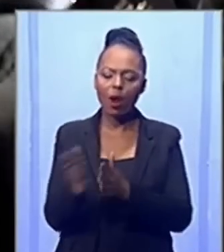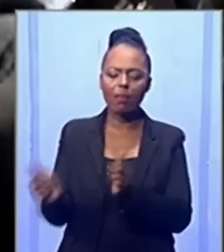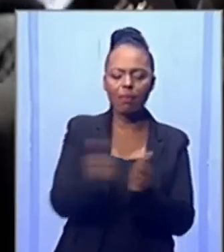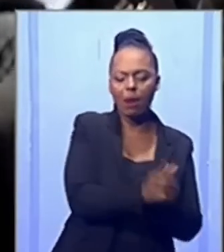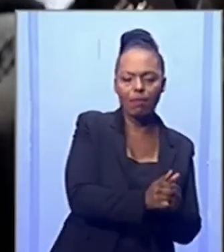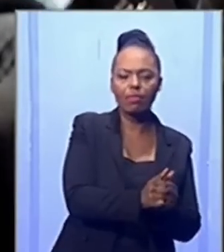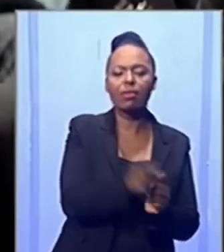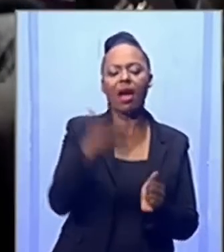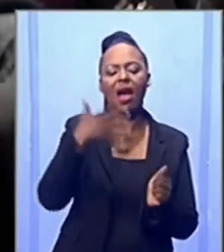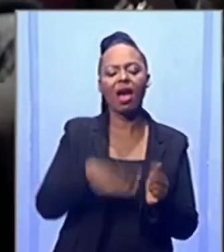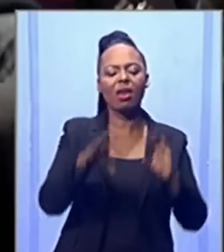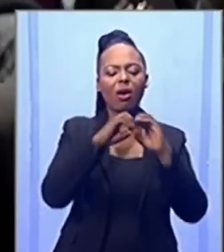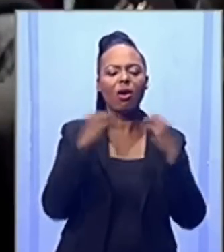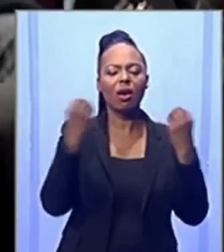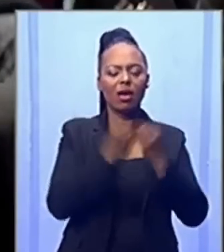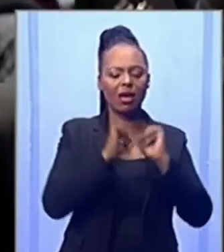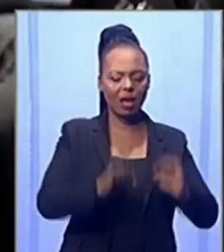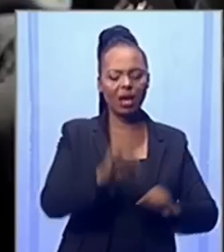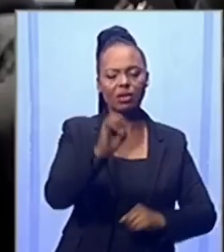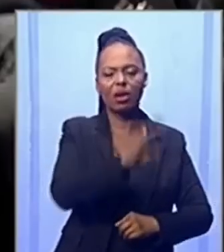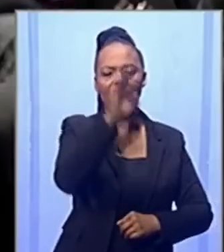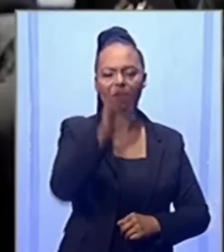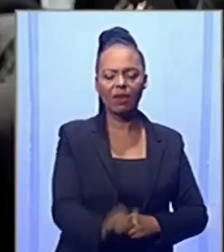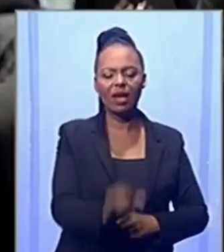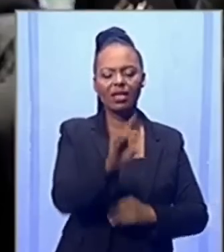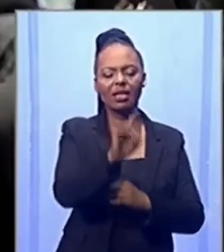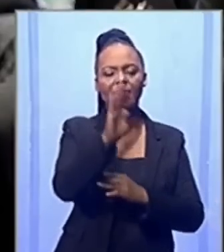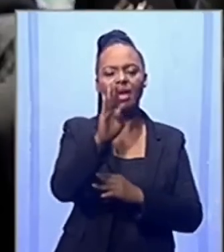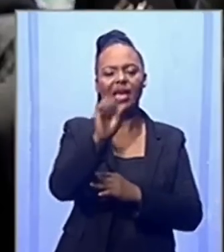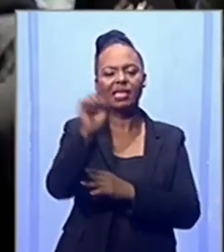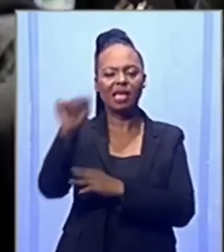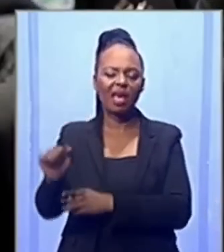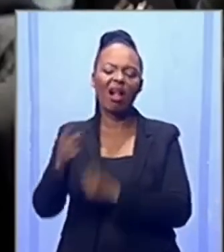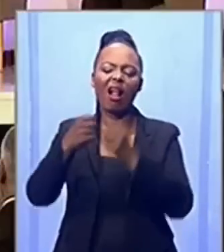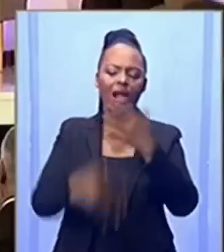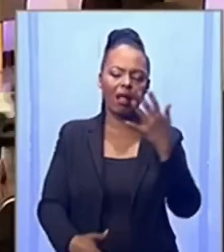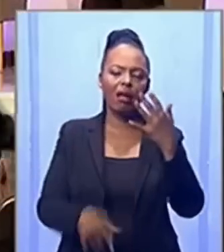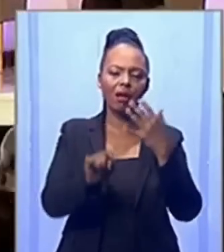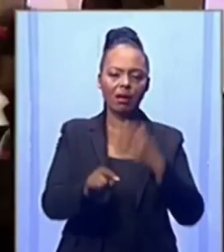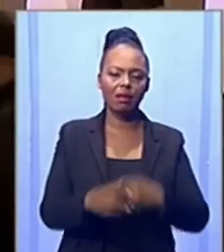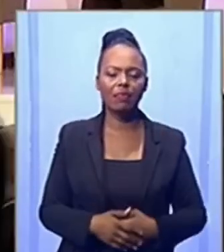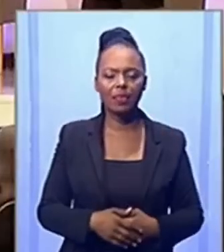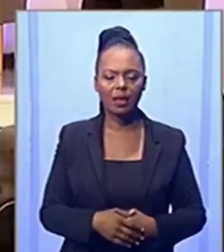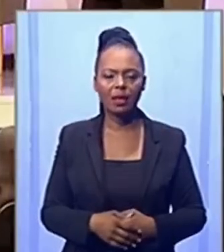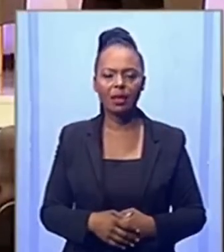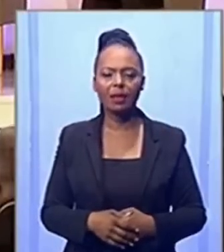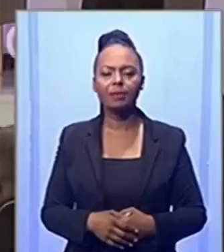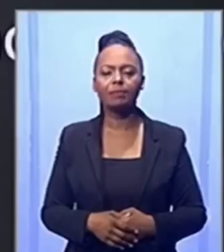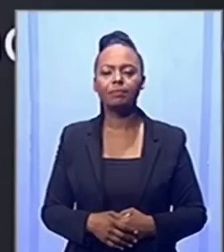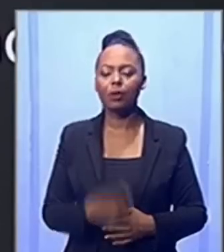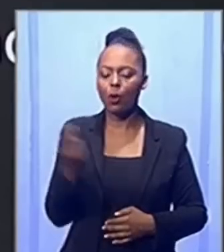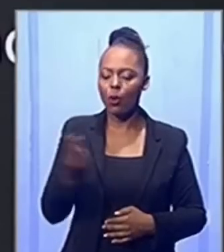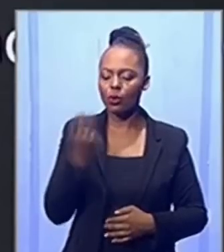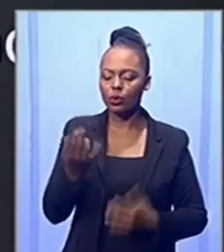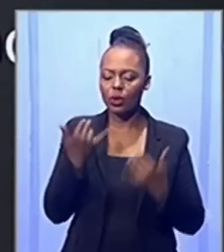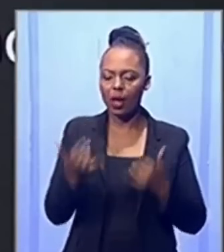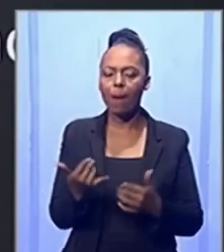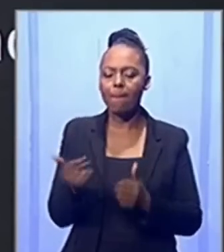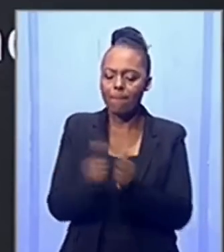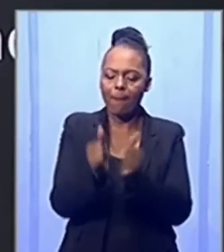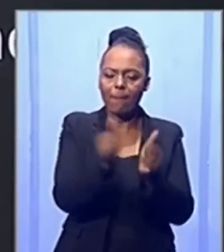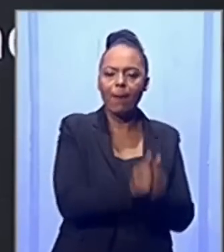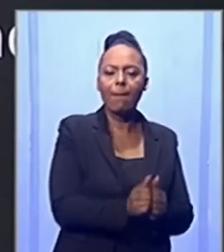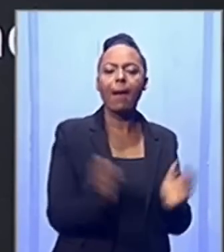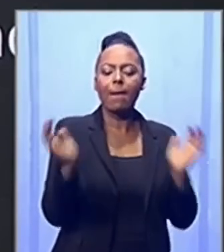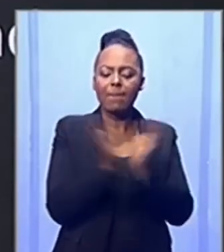le makala a mono Afrika Borwa bo DBSA jwalo African Development Bank ba tlhakane